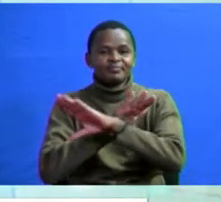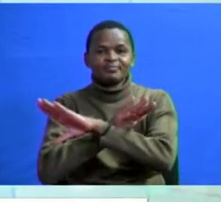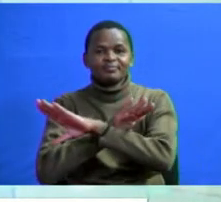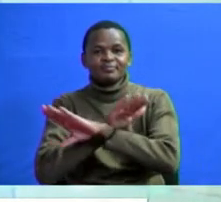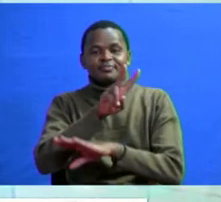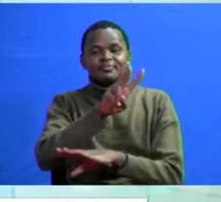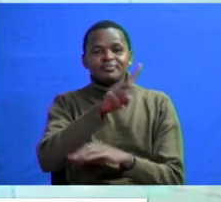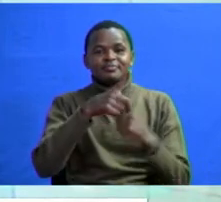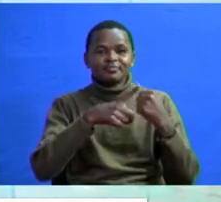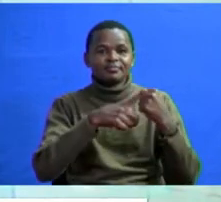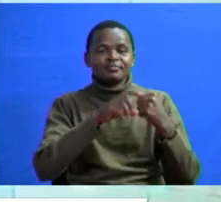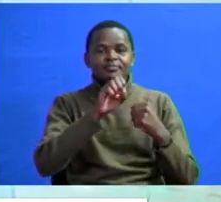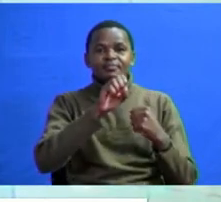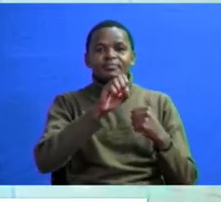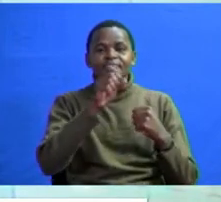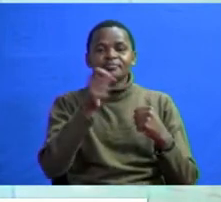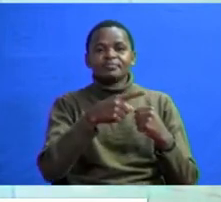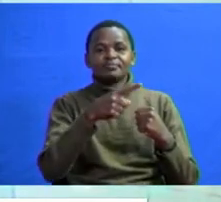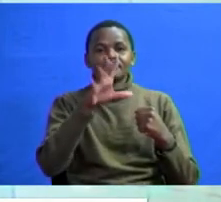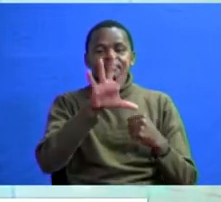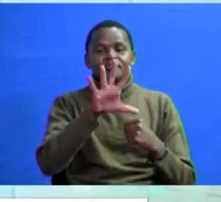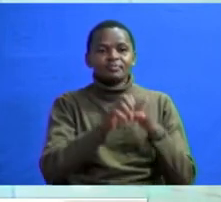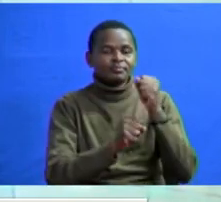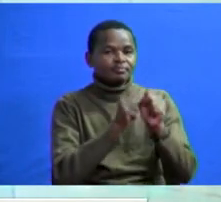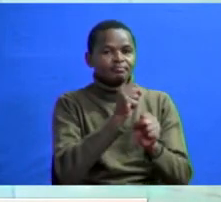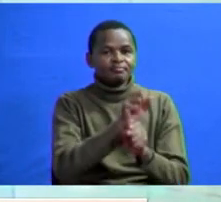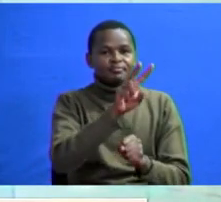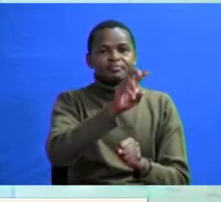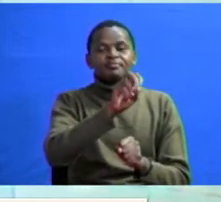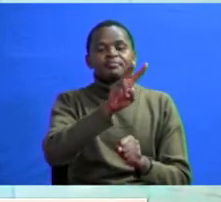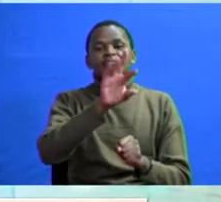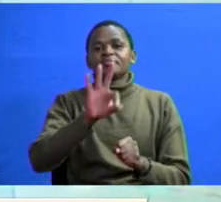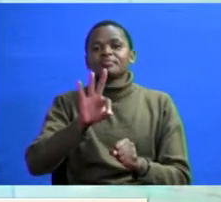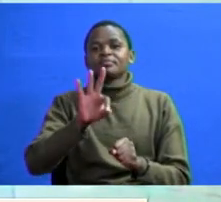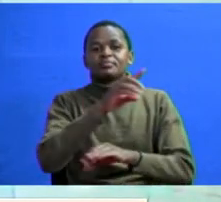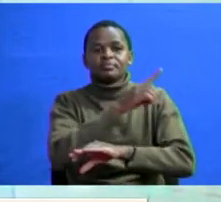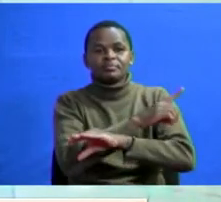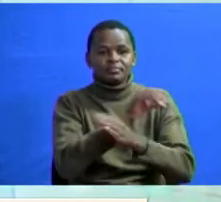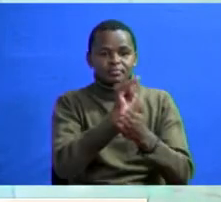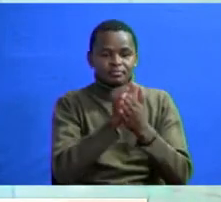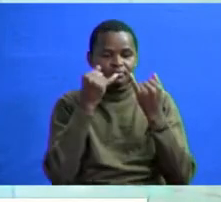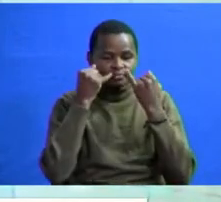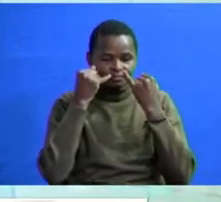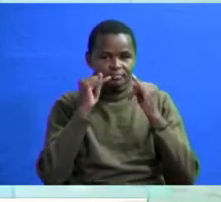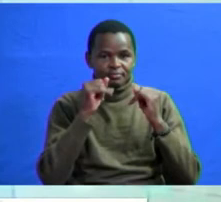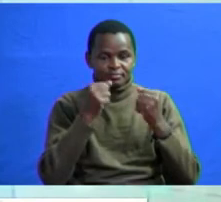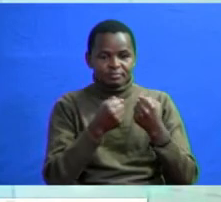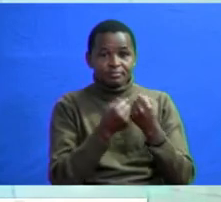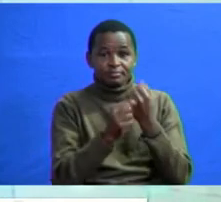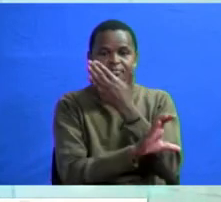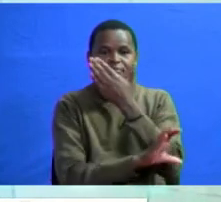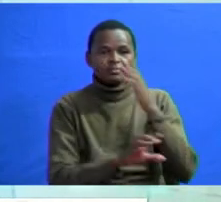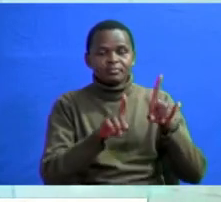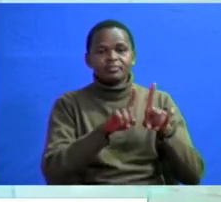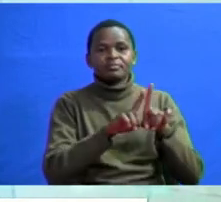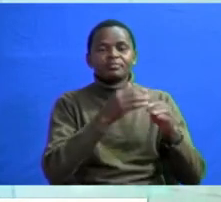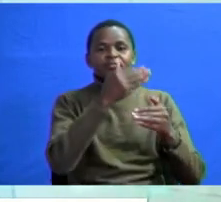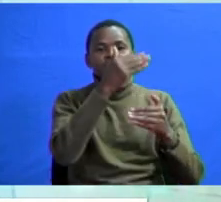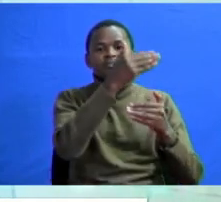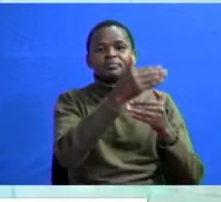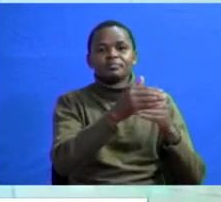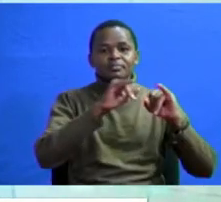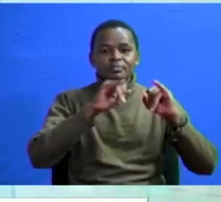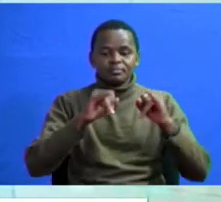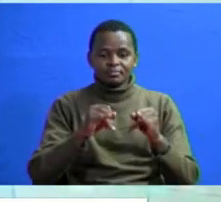the 26th of May, the year 2023, a day that we're here to inform you on what's happening in the country and beyond. Some of the